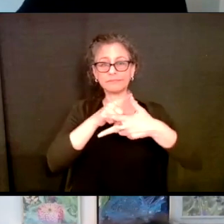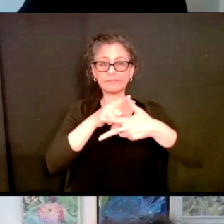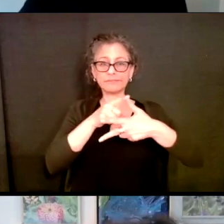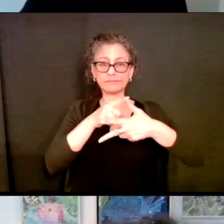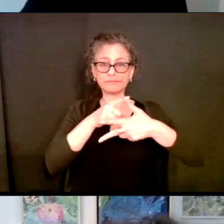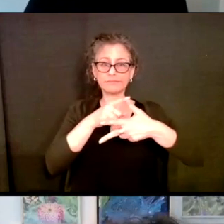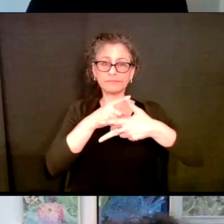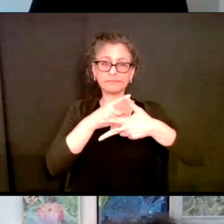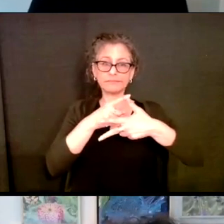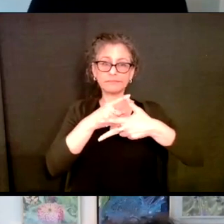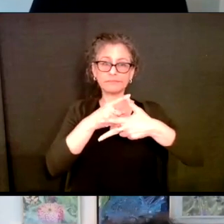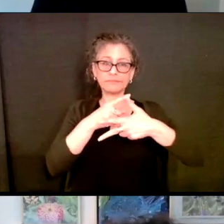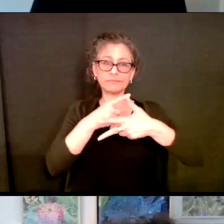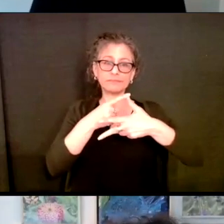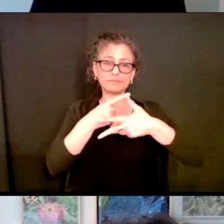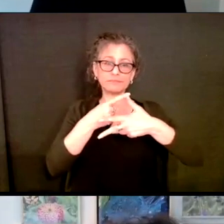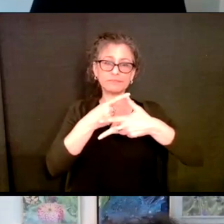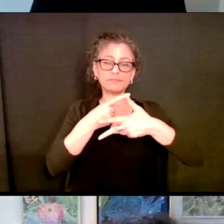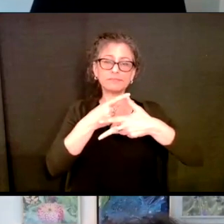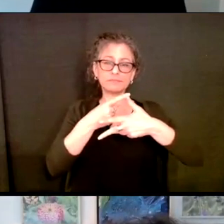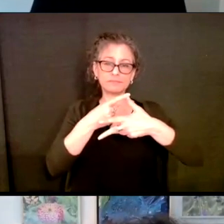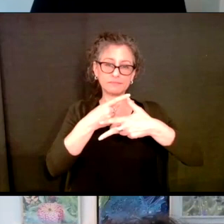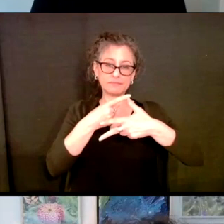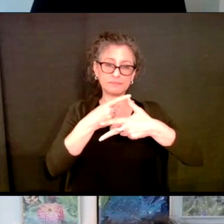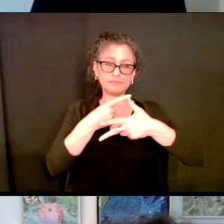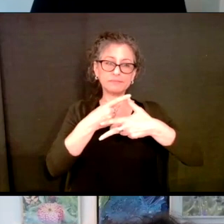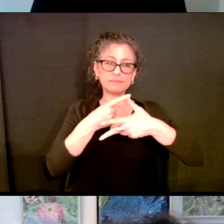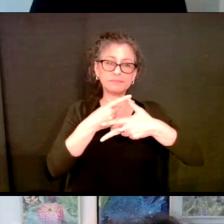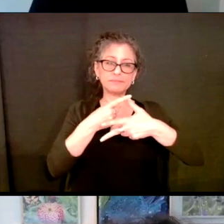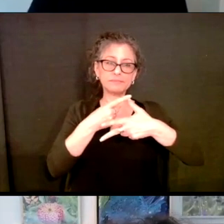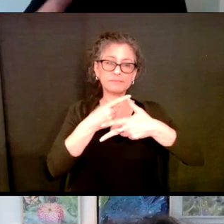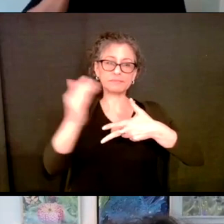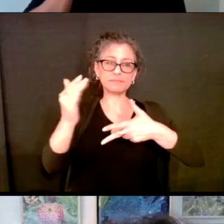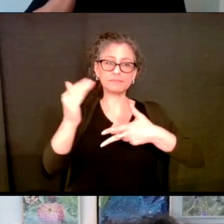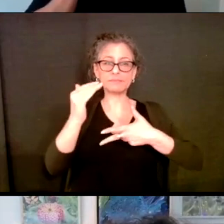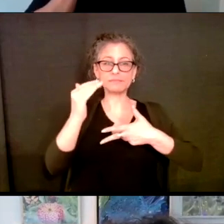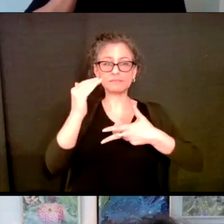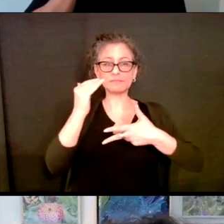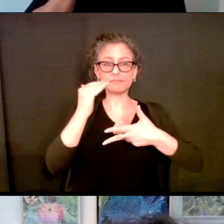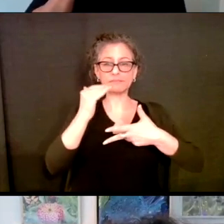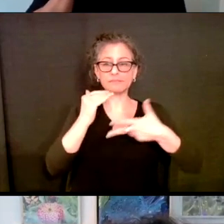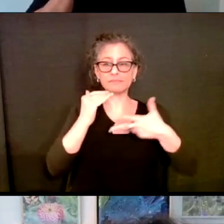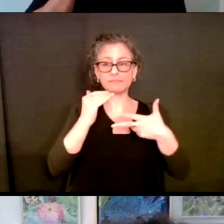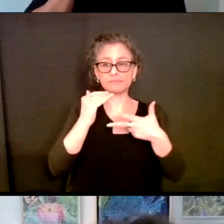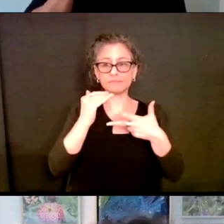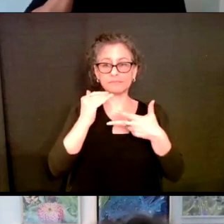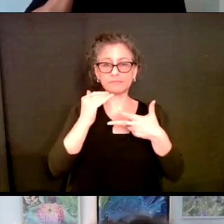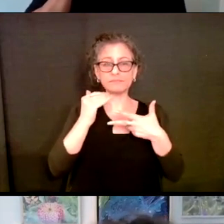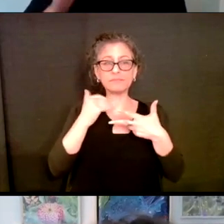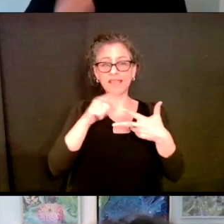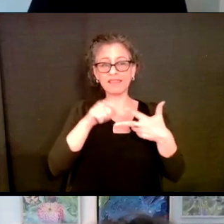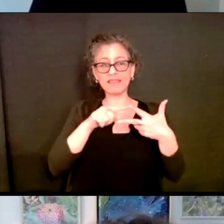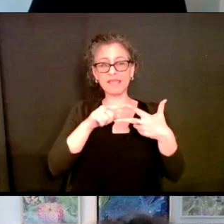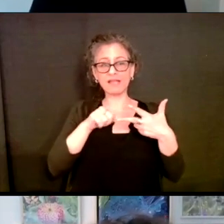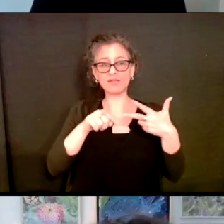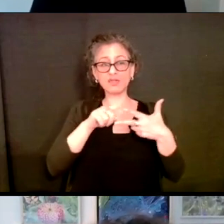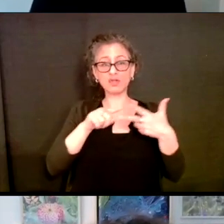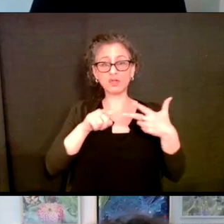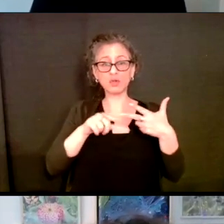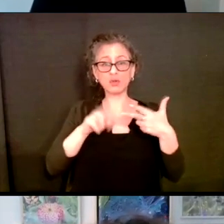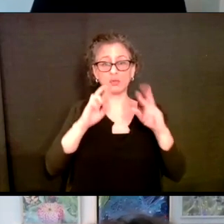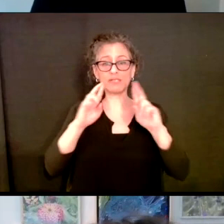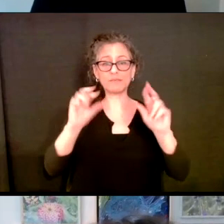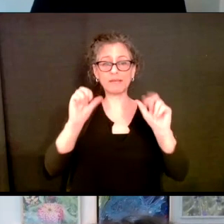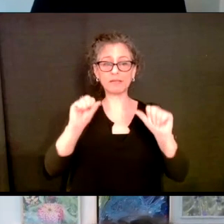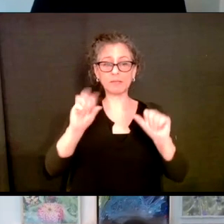from Heritage Christian Services Grief Support Team. And we have two RespectAbility